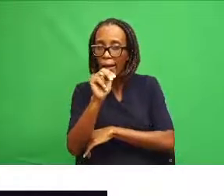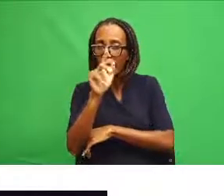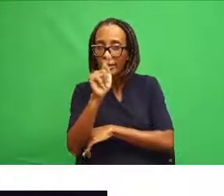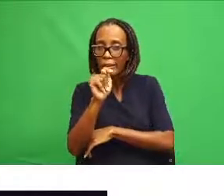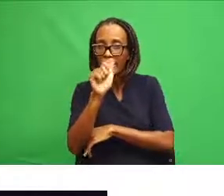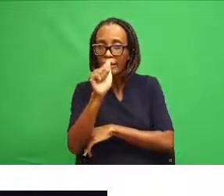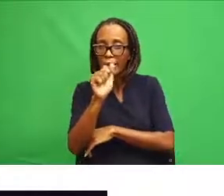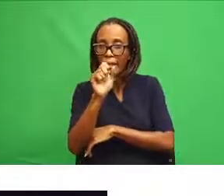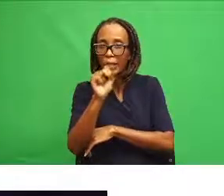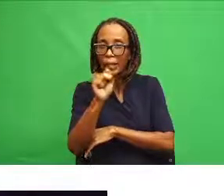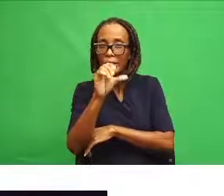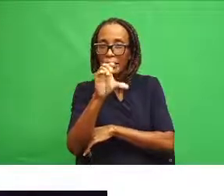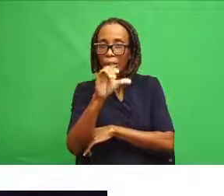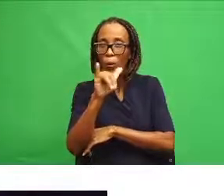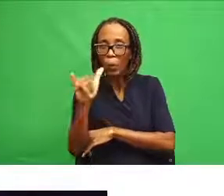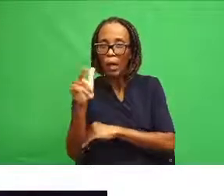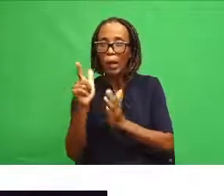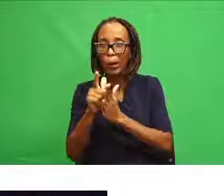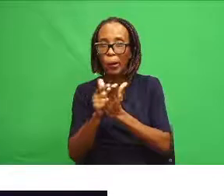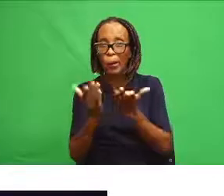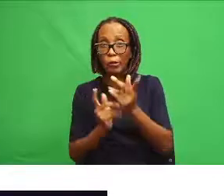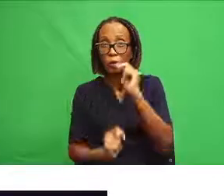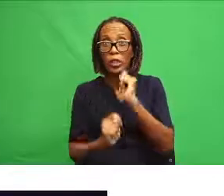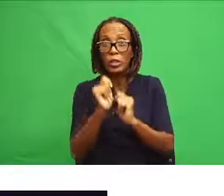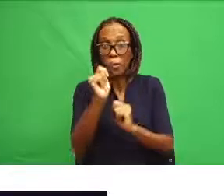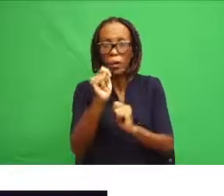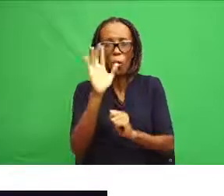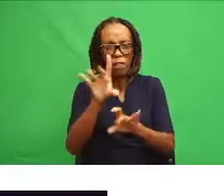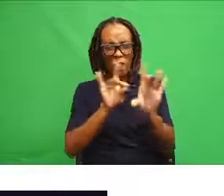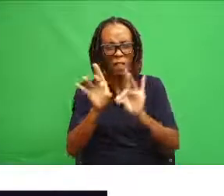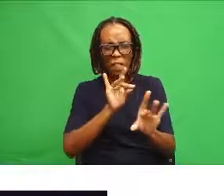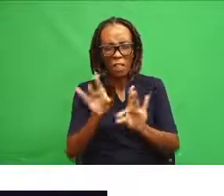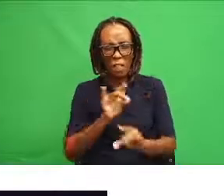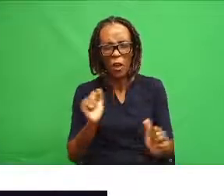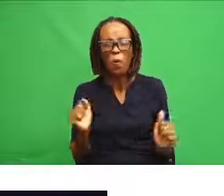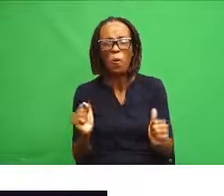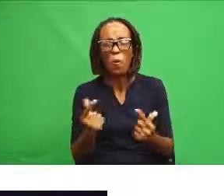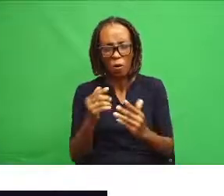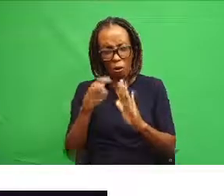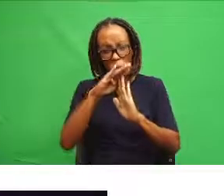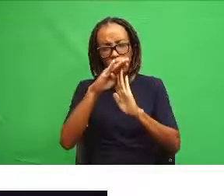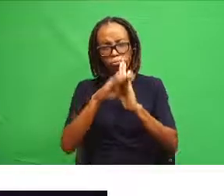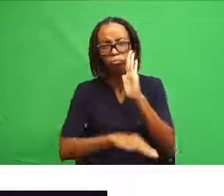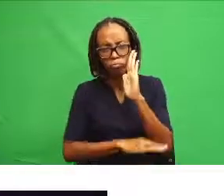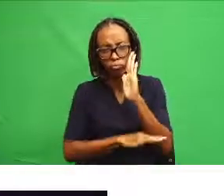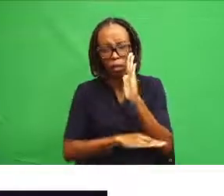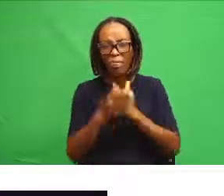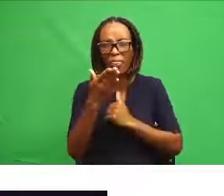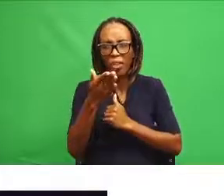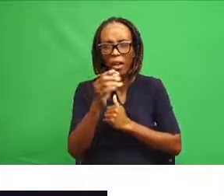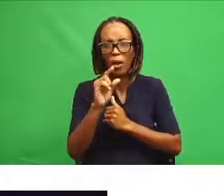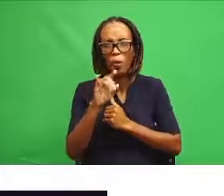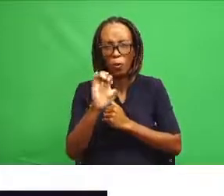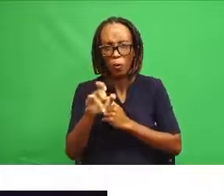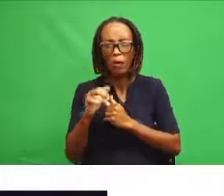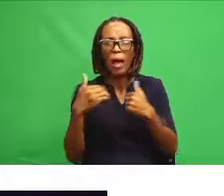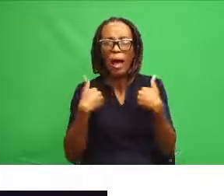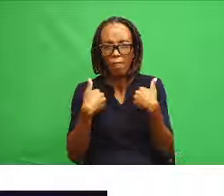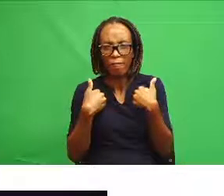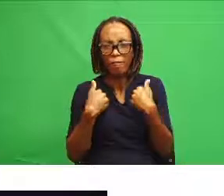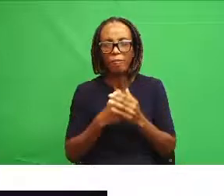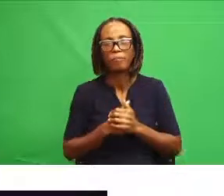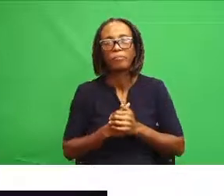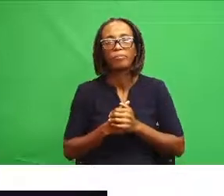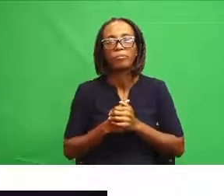in Trinidad and Tobago, you will get all of the detailed information. Suffice it to